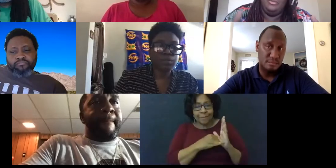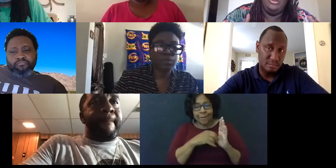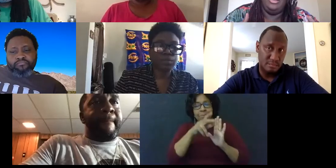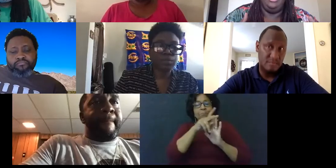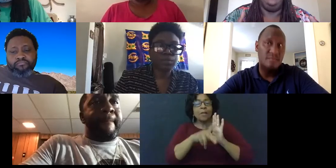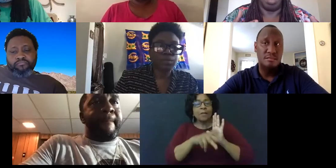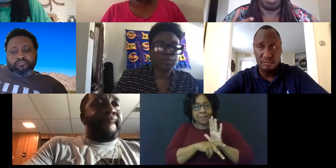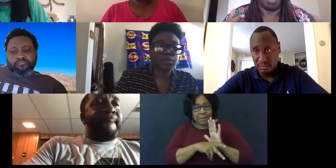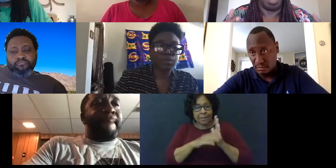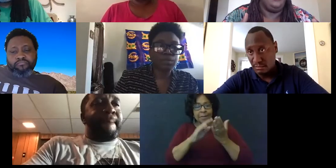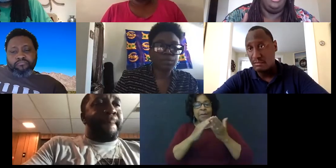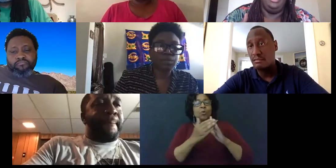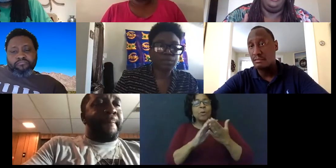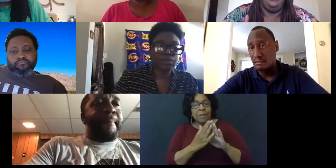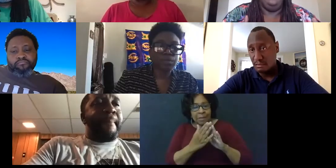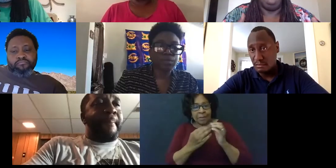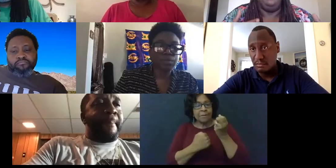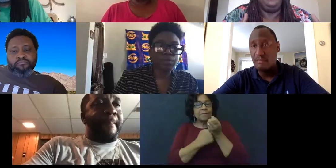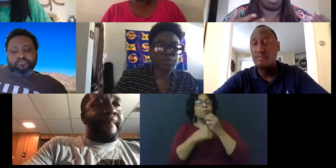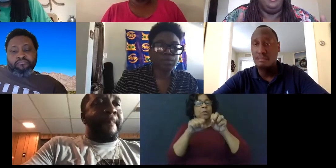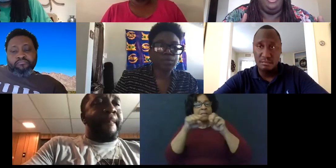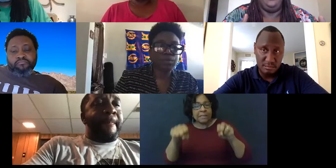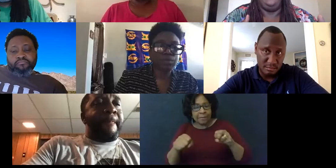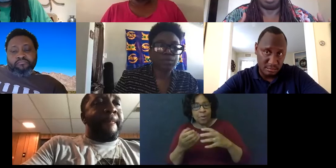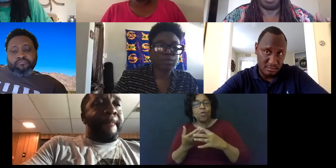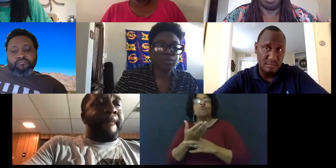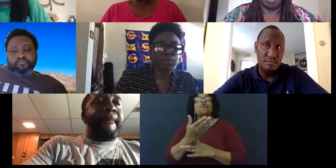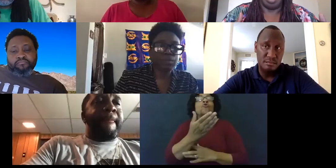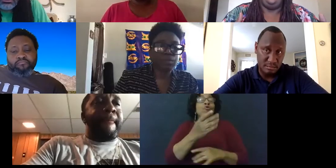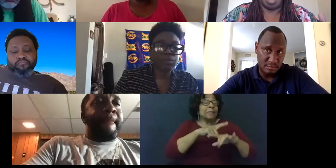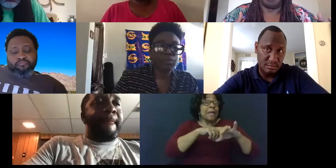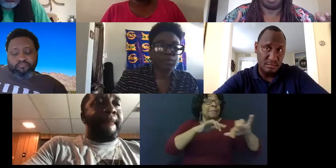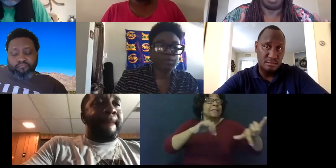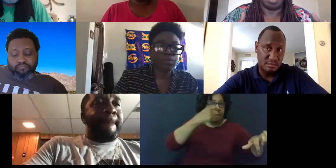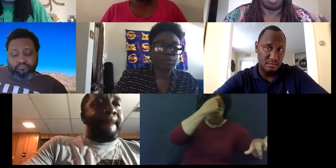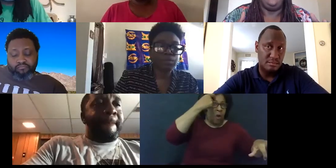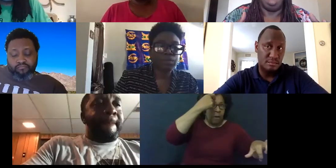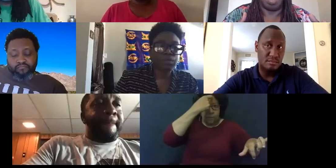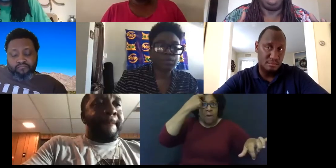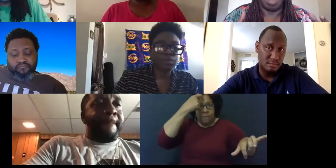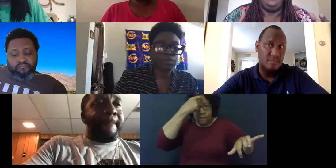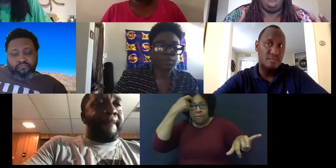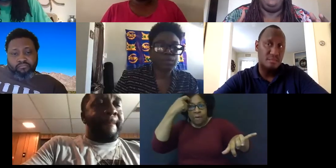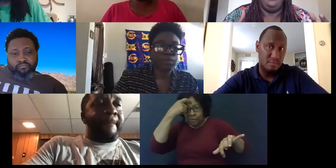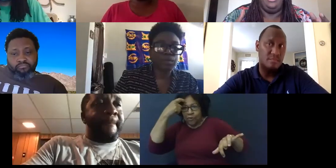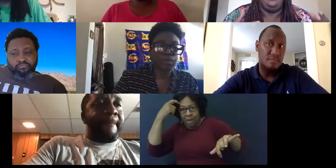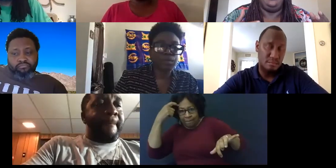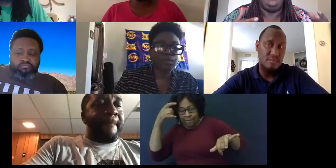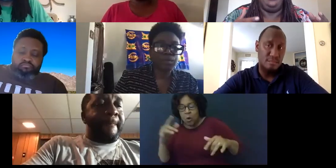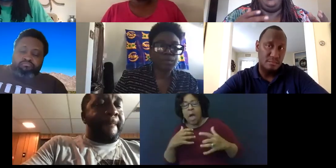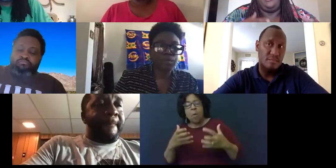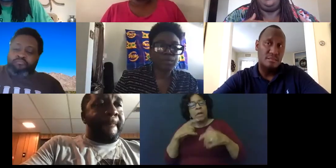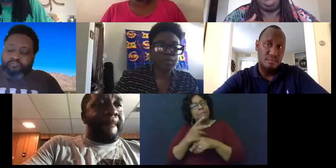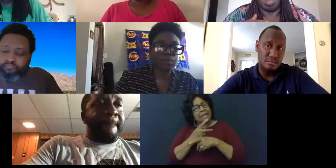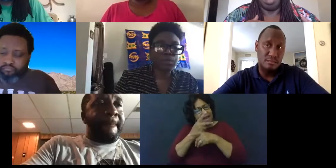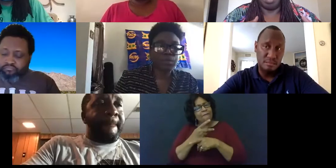community and support systems through trauma. And so I really want us to be careful to kind of not